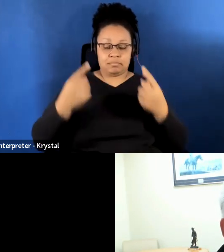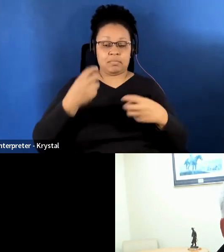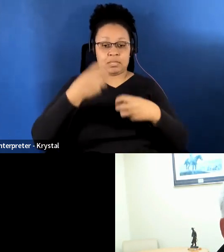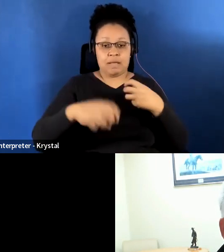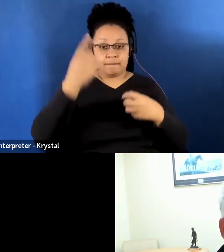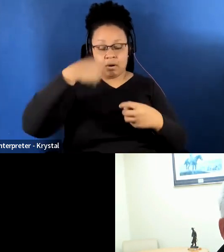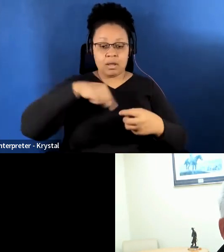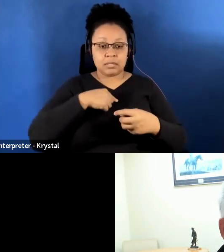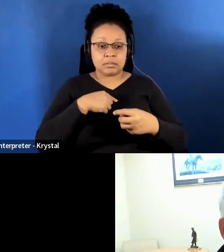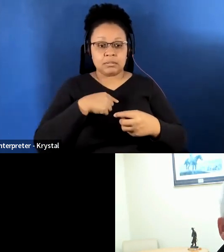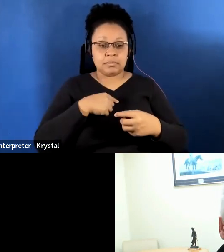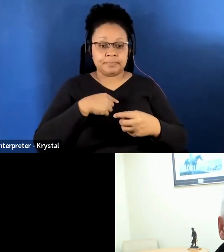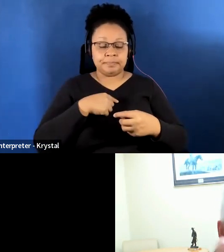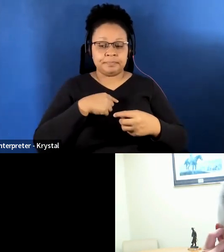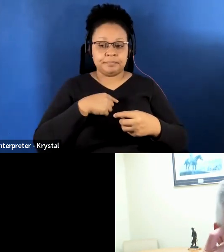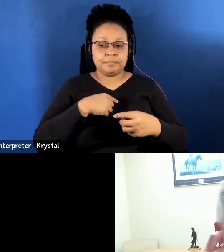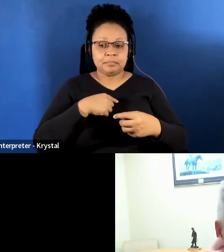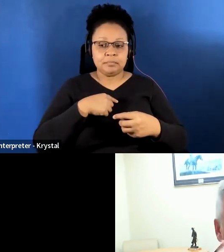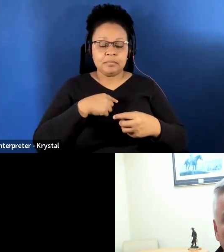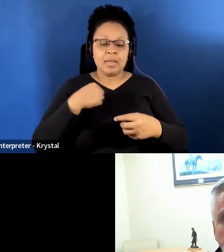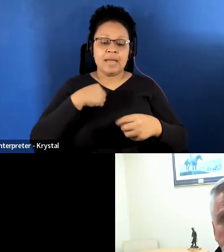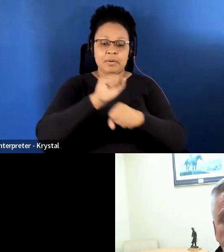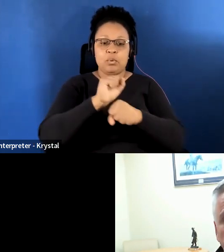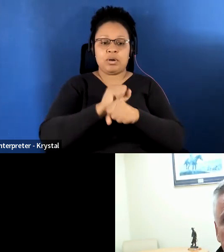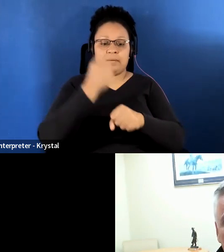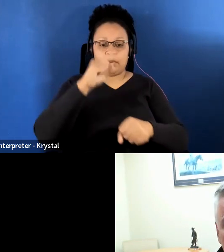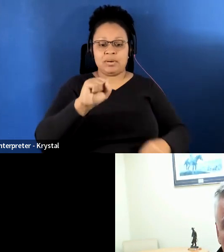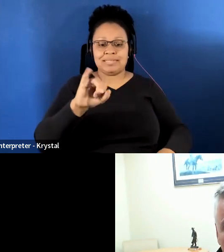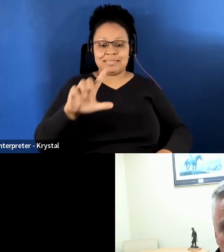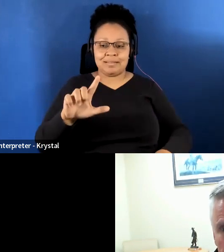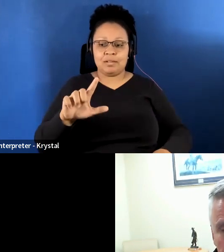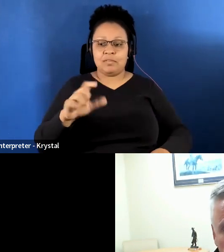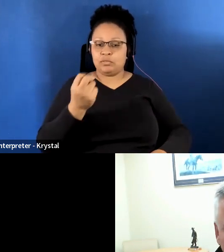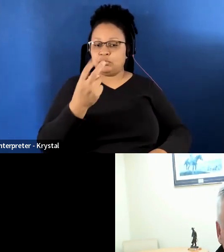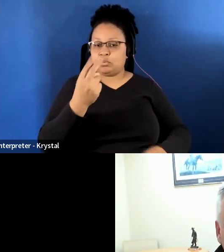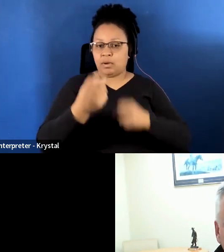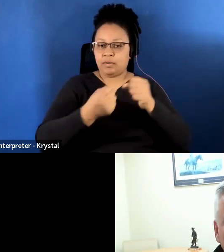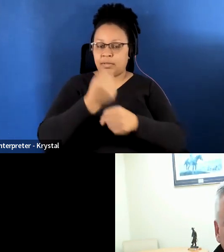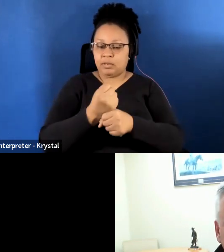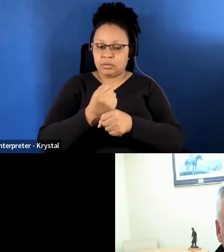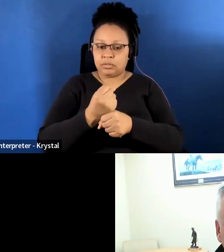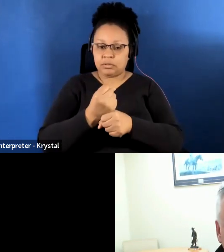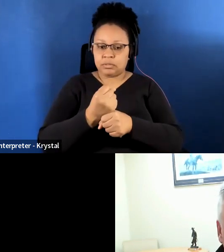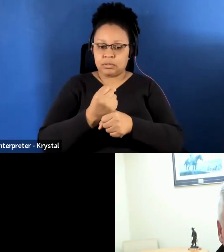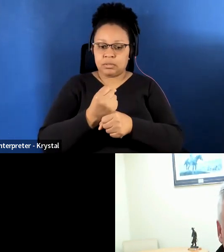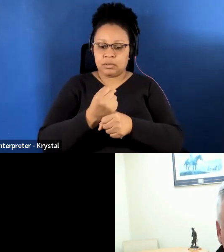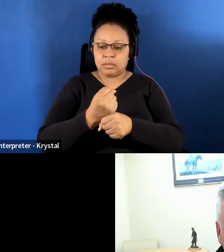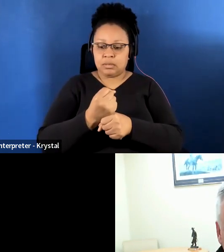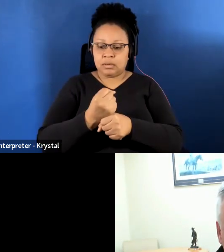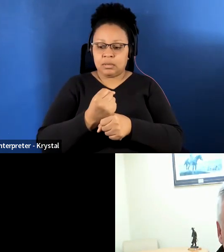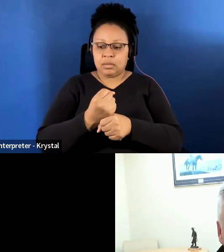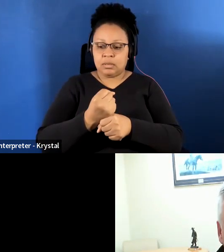never, I mean, historically, I mean, I've been working for CIL for 12 years. Historically, we've never been able to